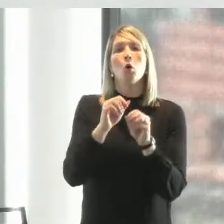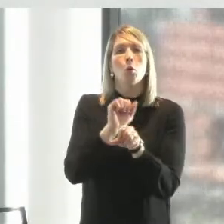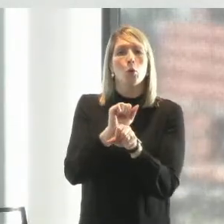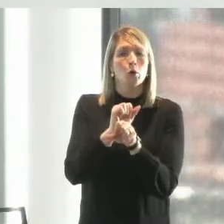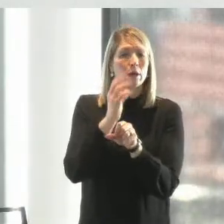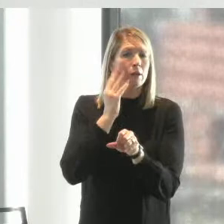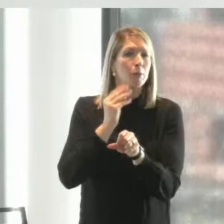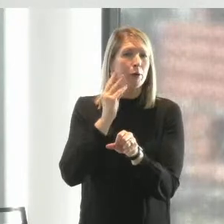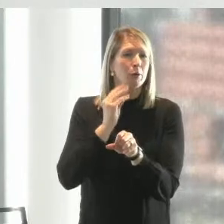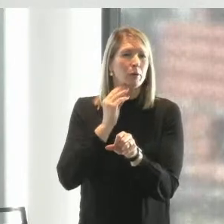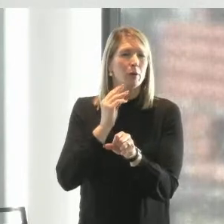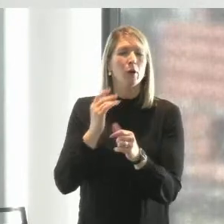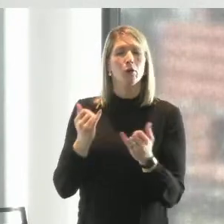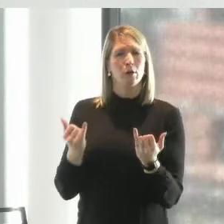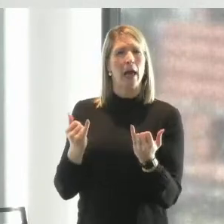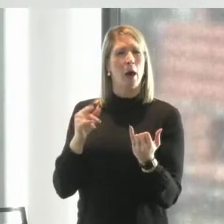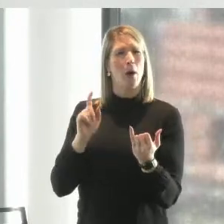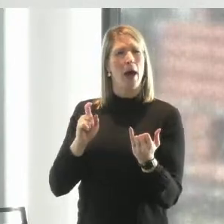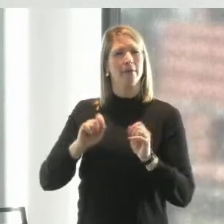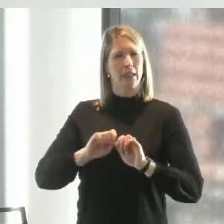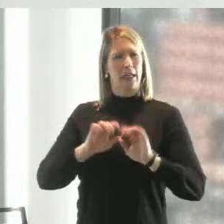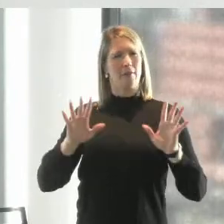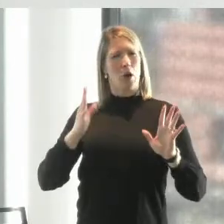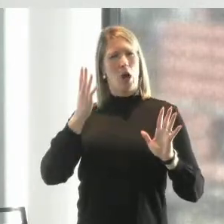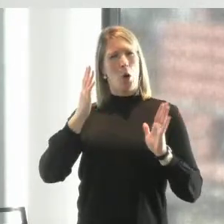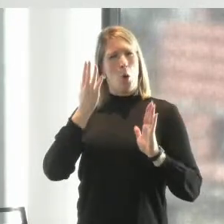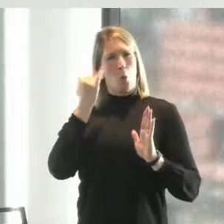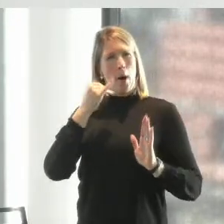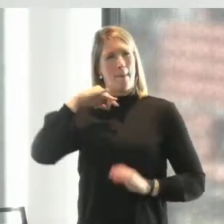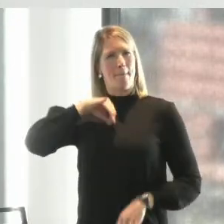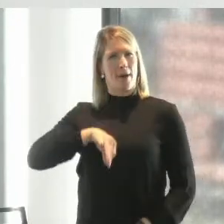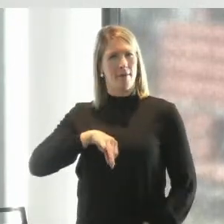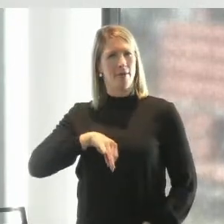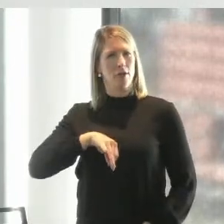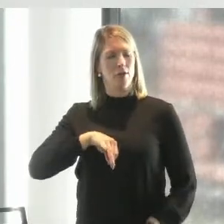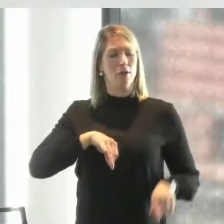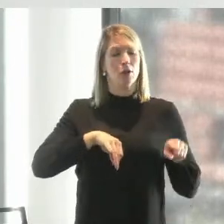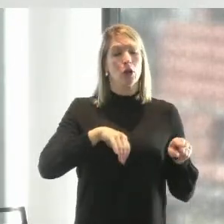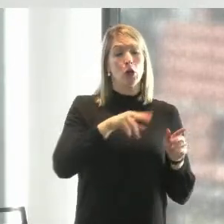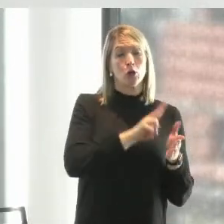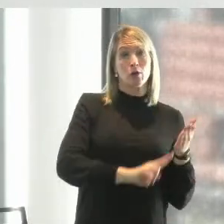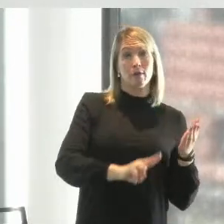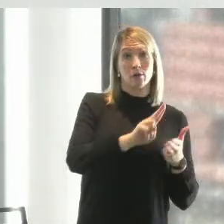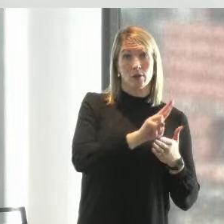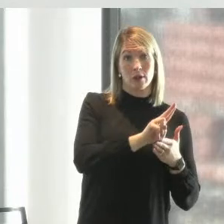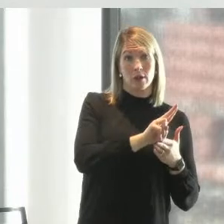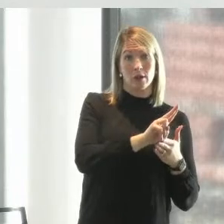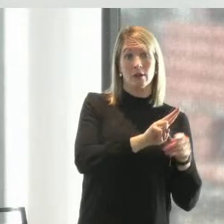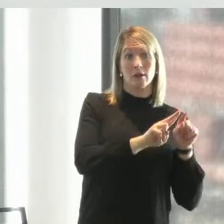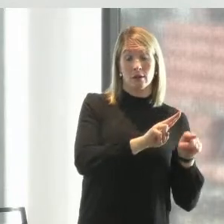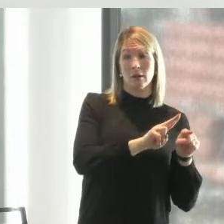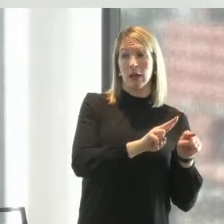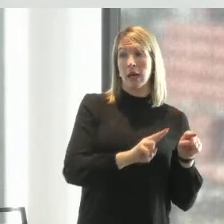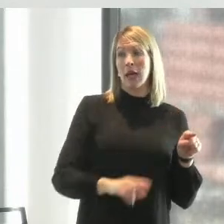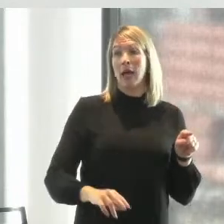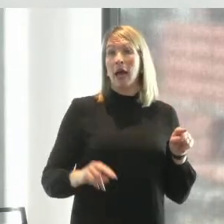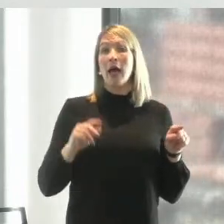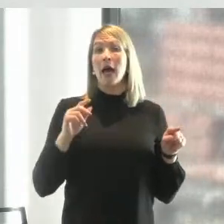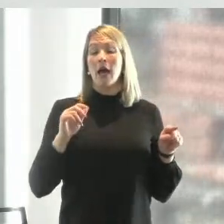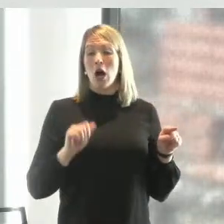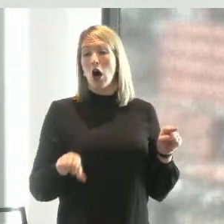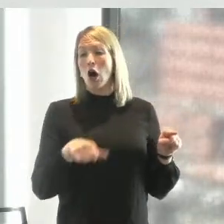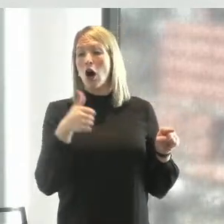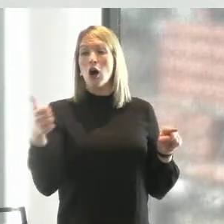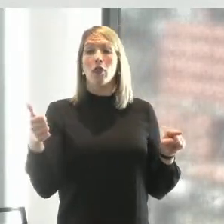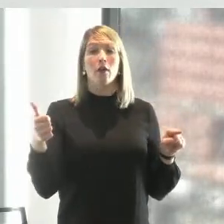and for Memorial University of Newfoundland. It creates a greater competitive advantage to Memorial to attract